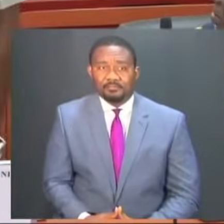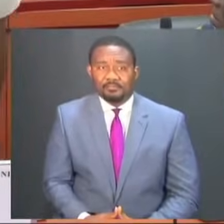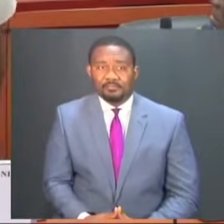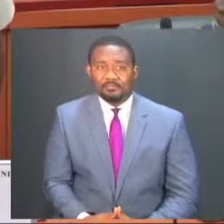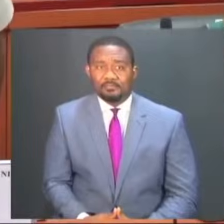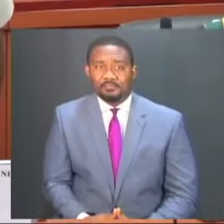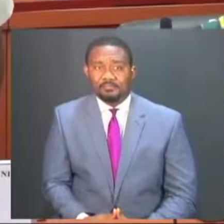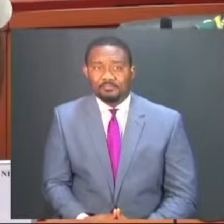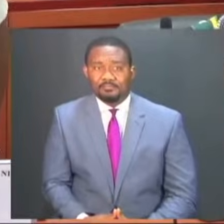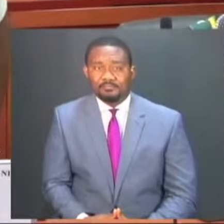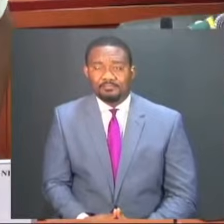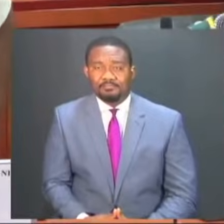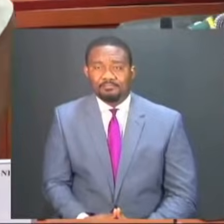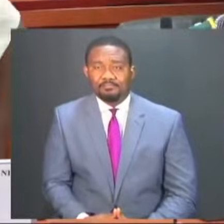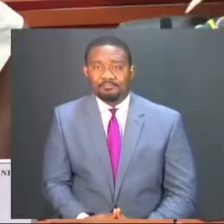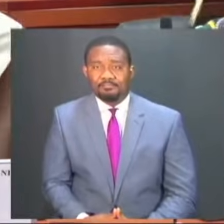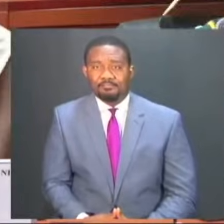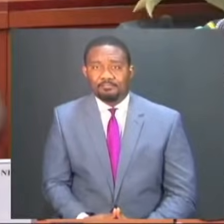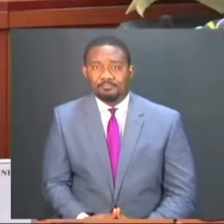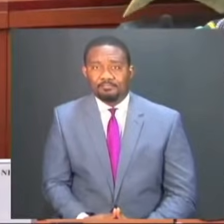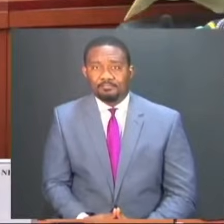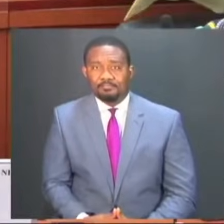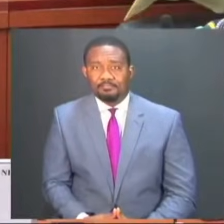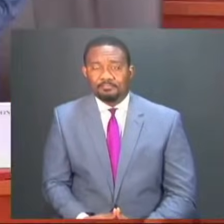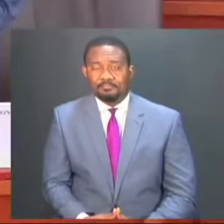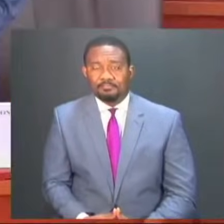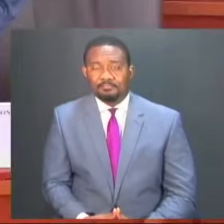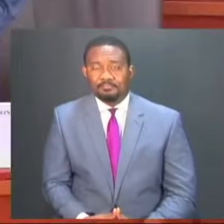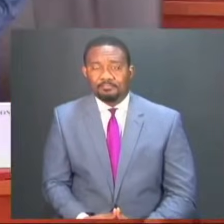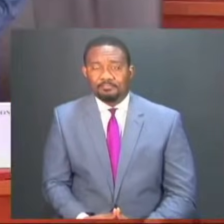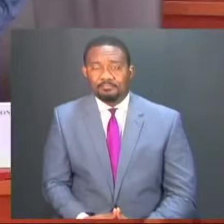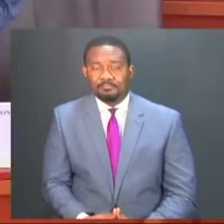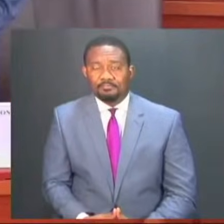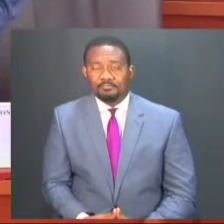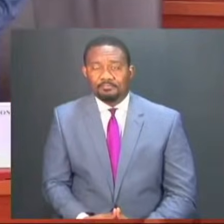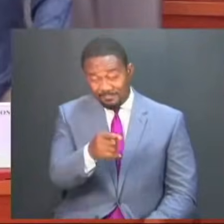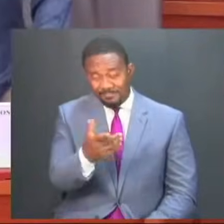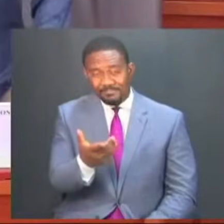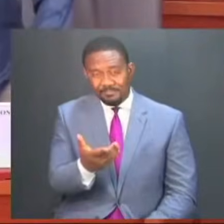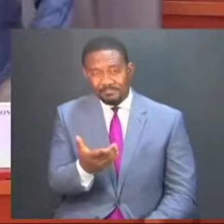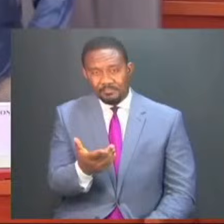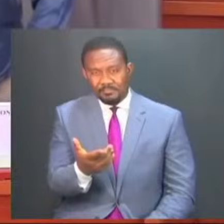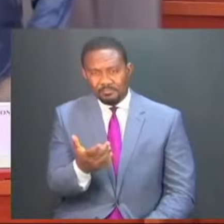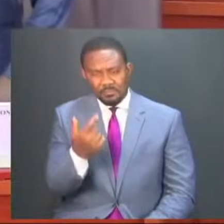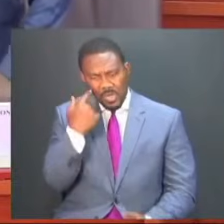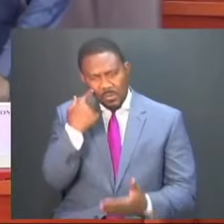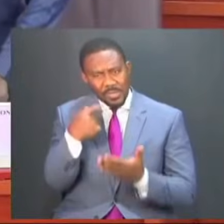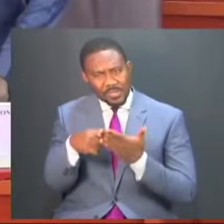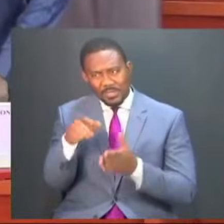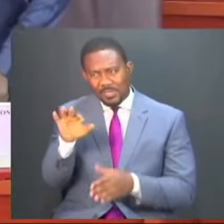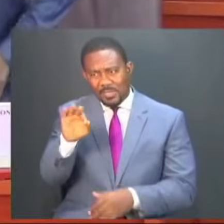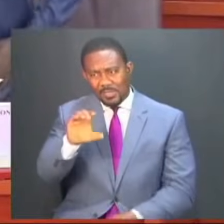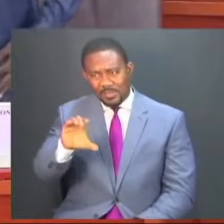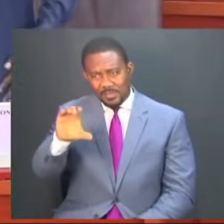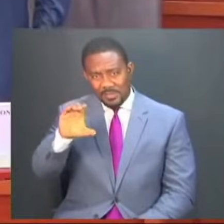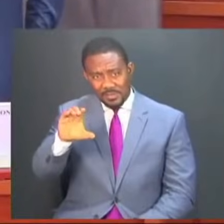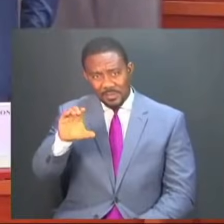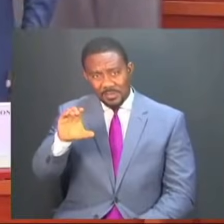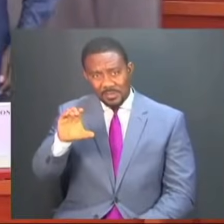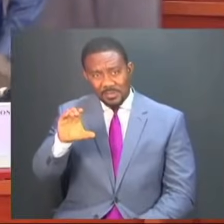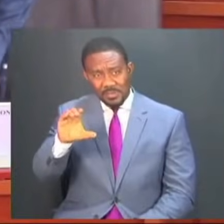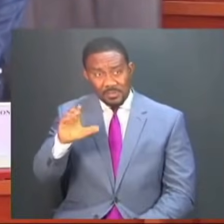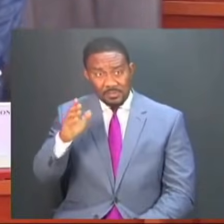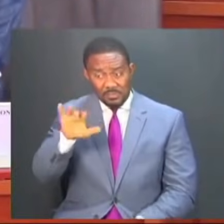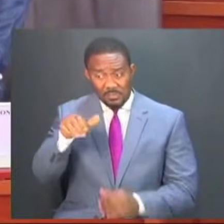Yes, Honourable Habib. Mr. Speaker, the 9C as amended to be done by the